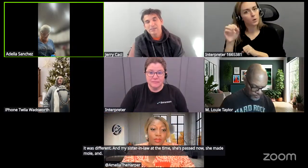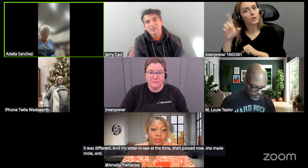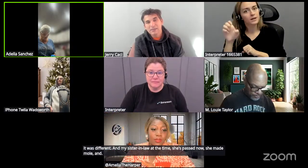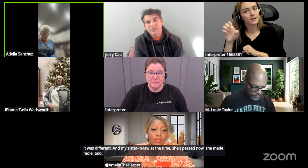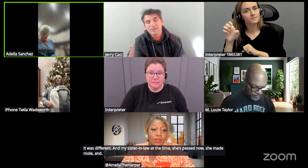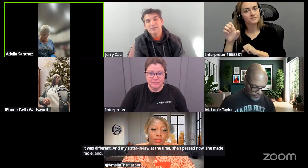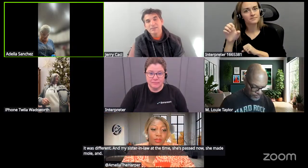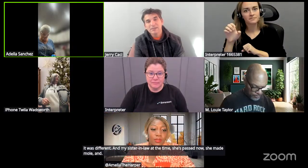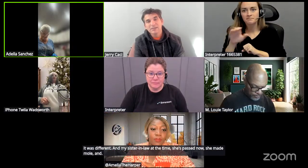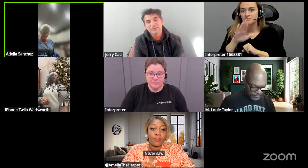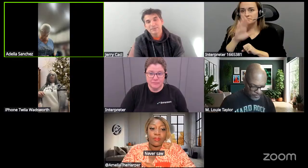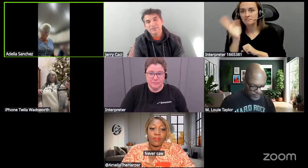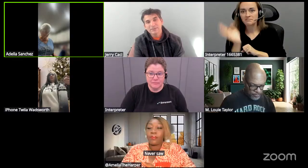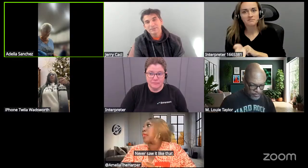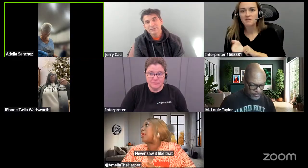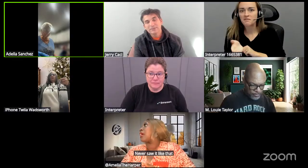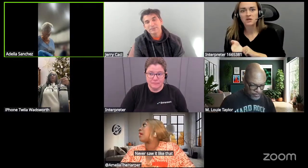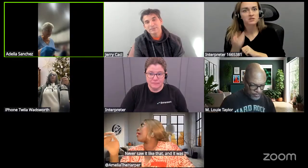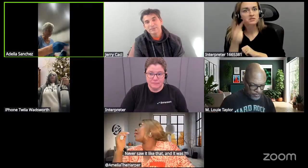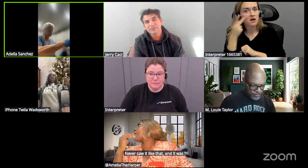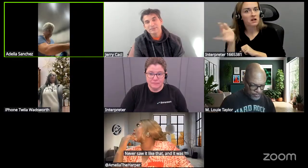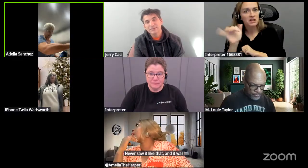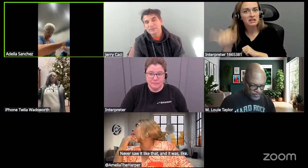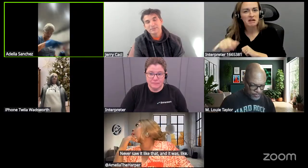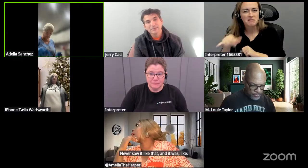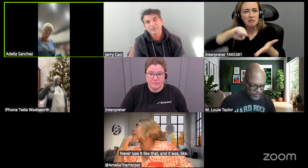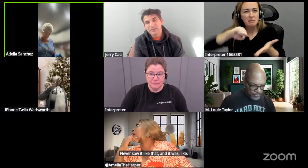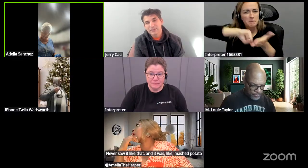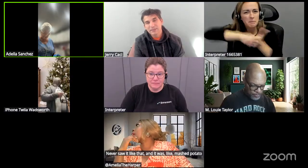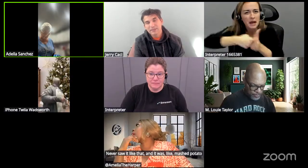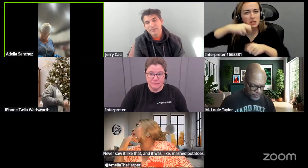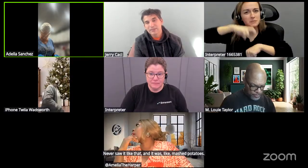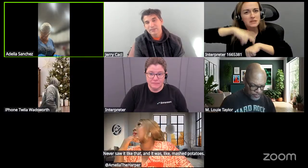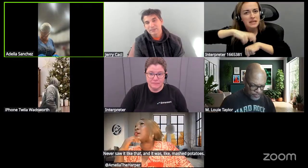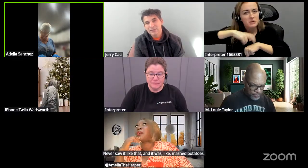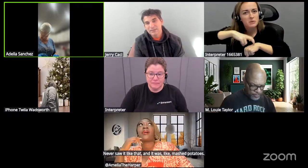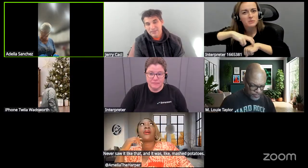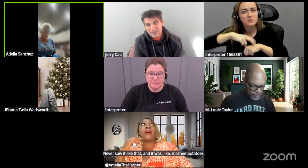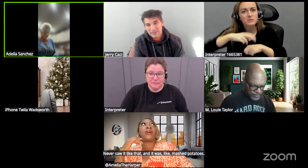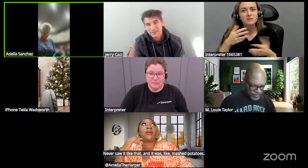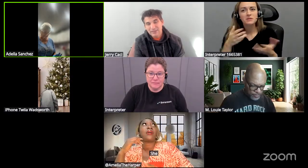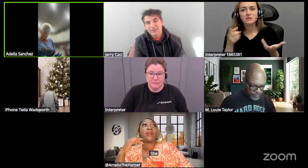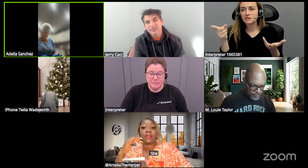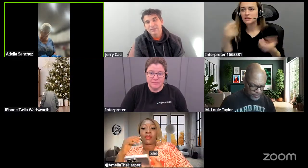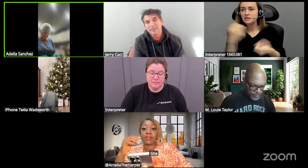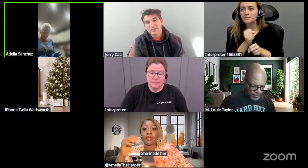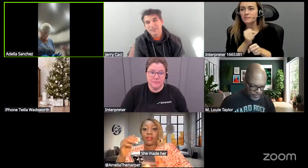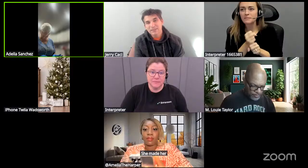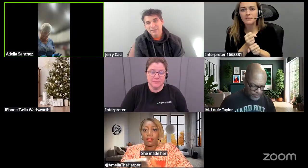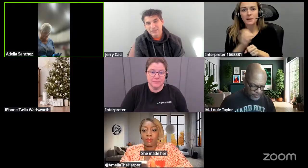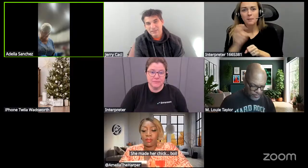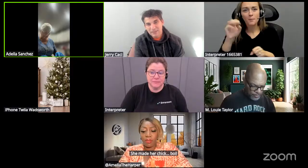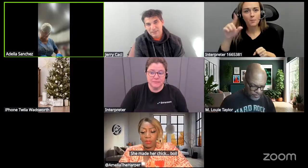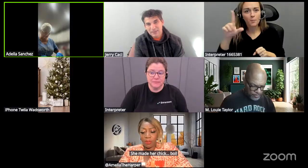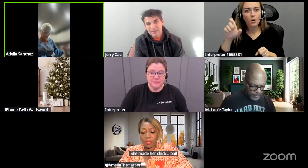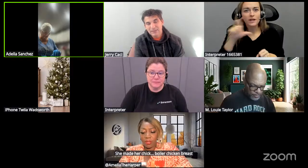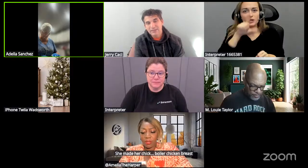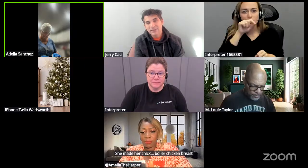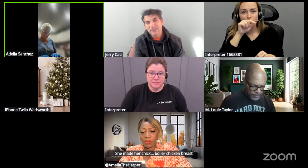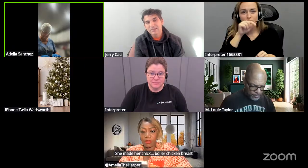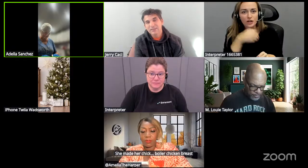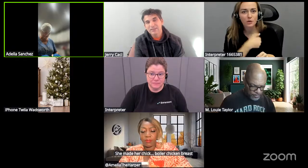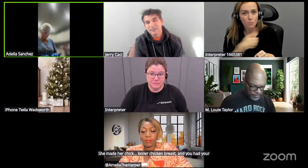never saw it like that. And it was like mashed potatoes. She made her boil her chicken breast, and you had your